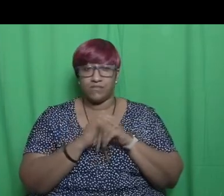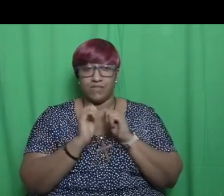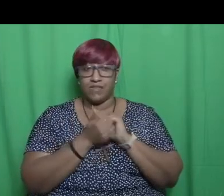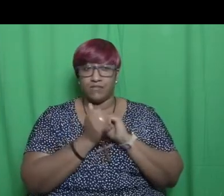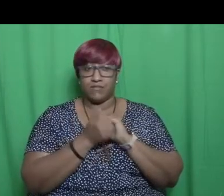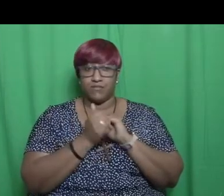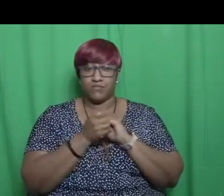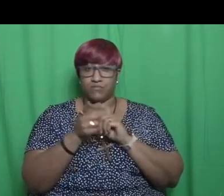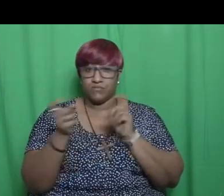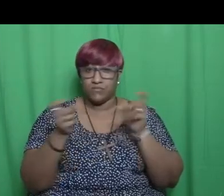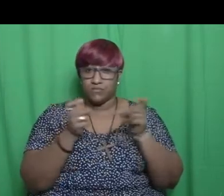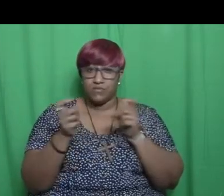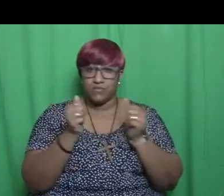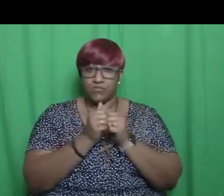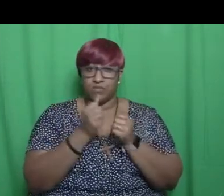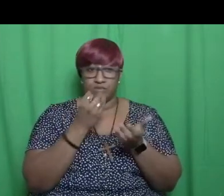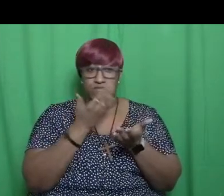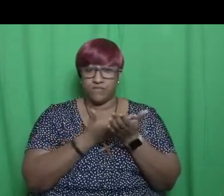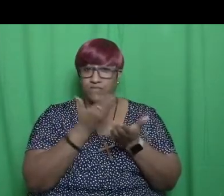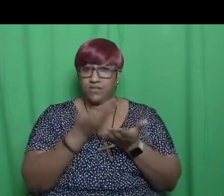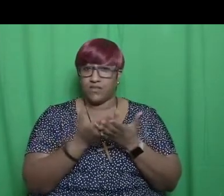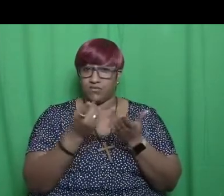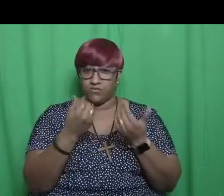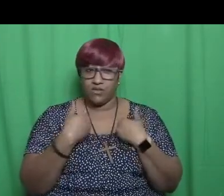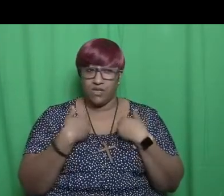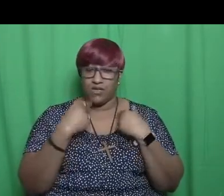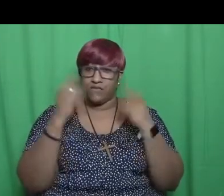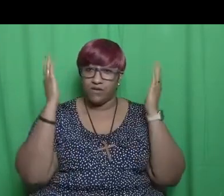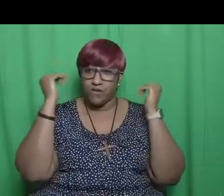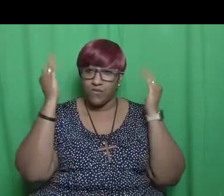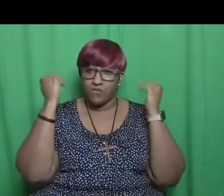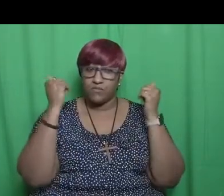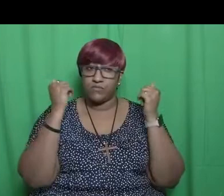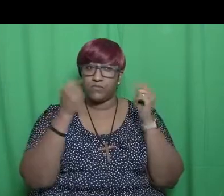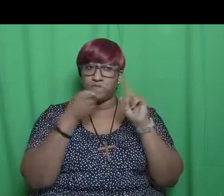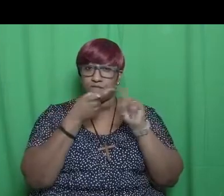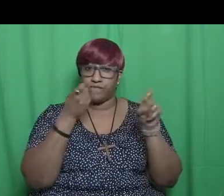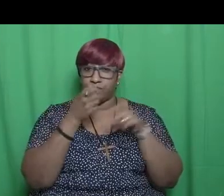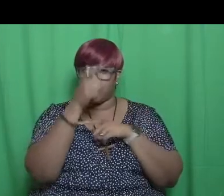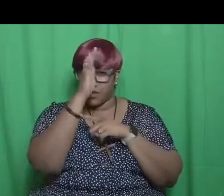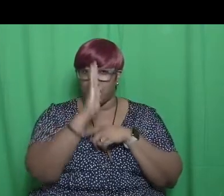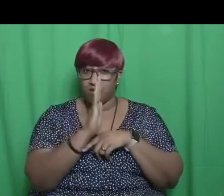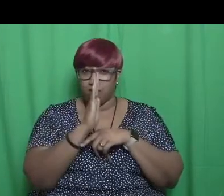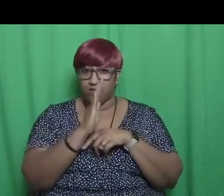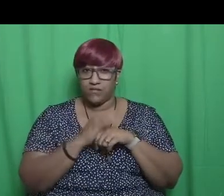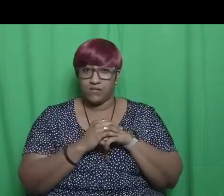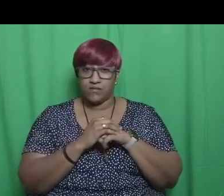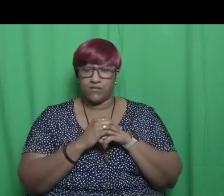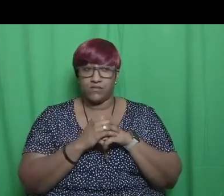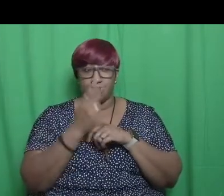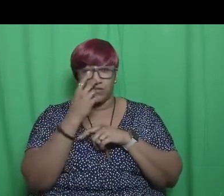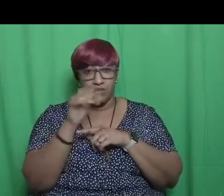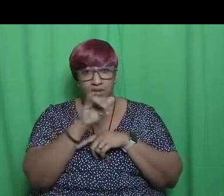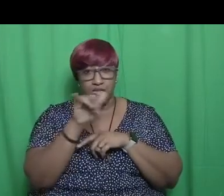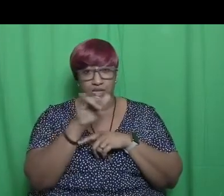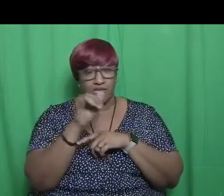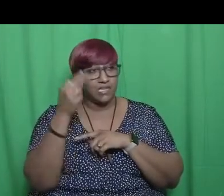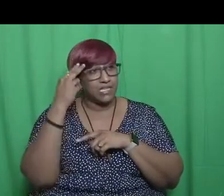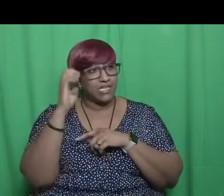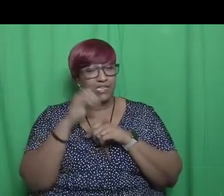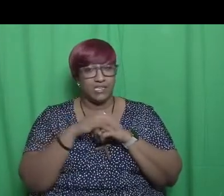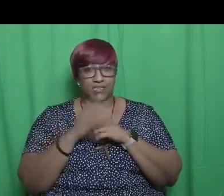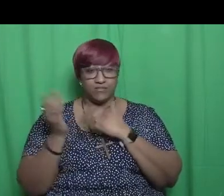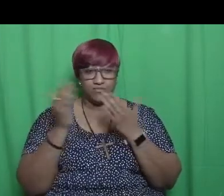How do you deal with the fact that you have expectations from God? And it seems like he let